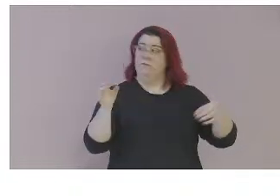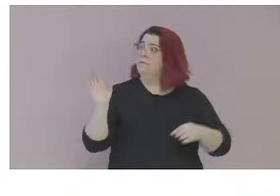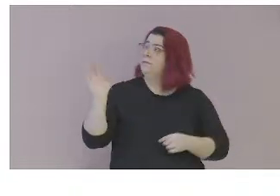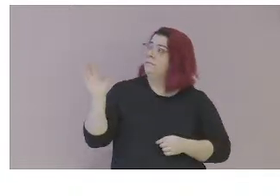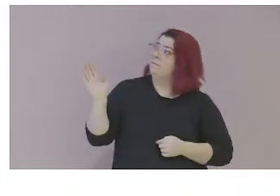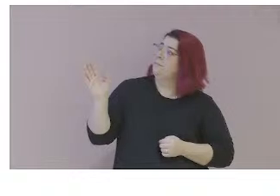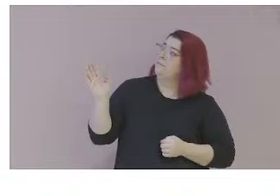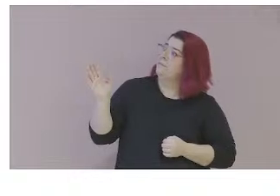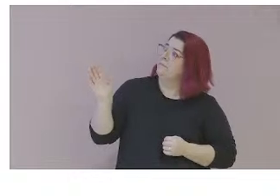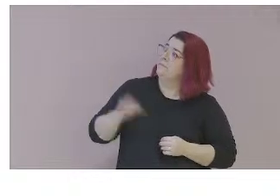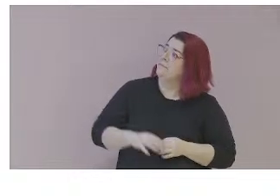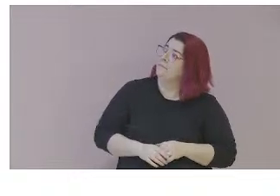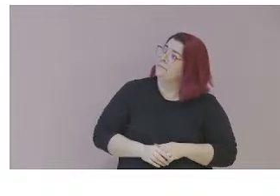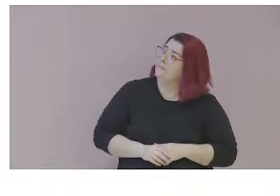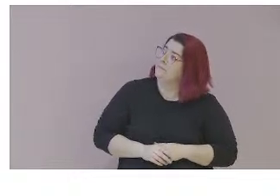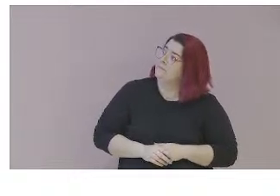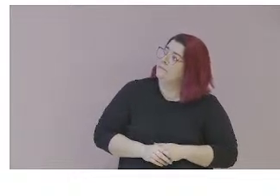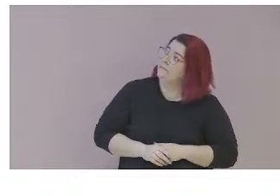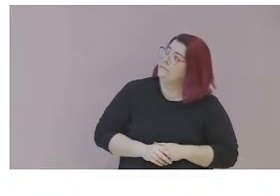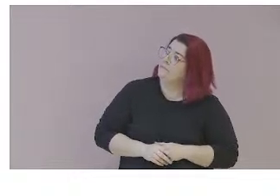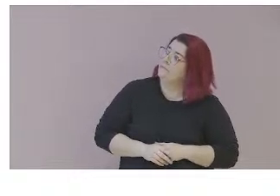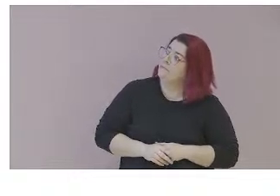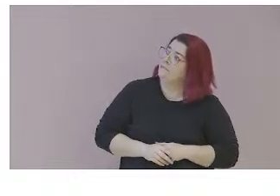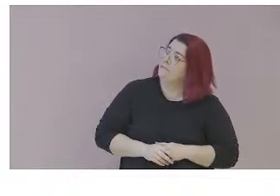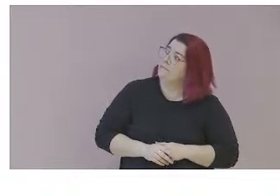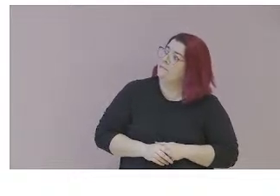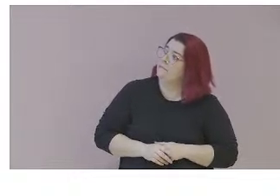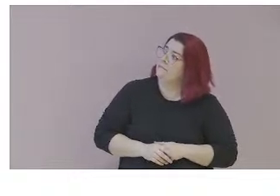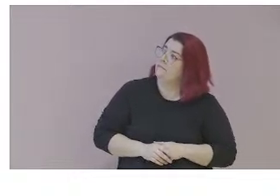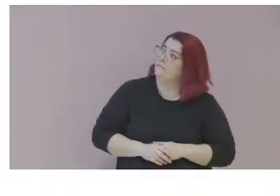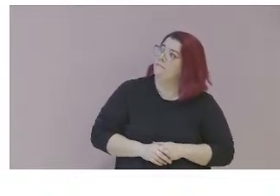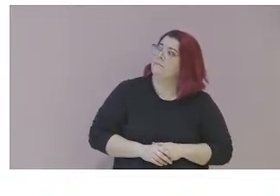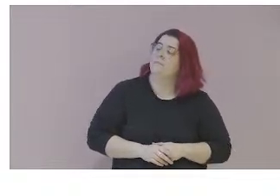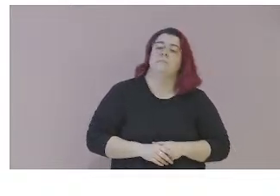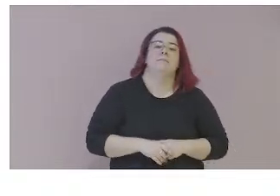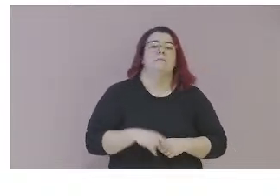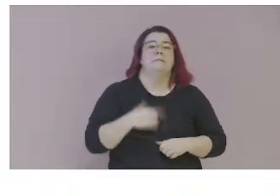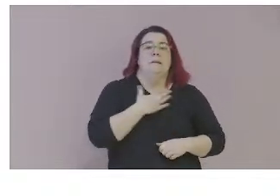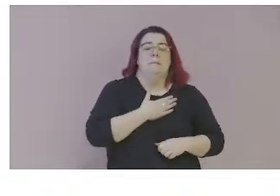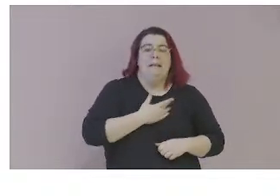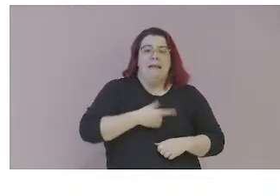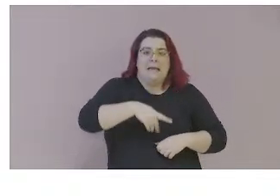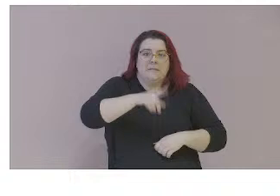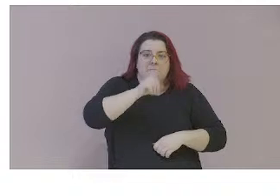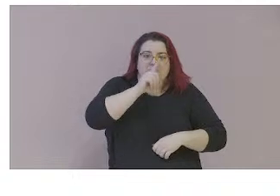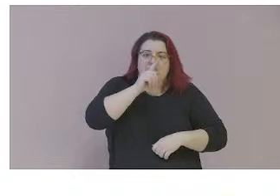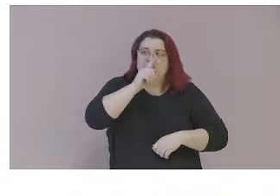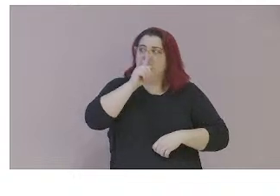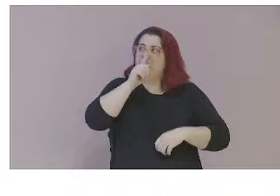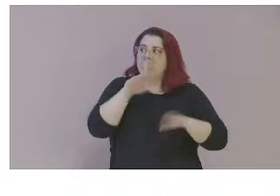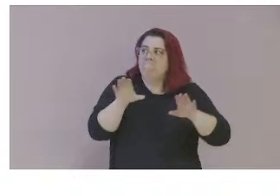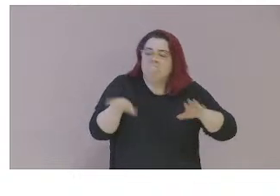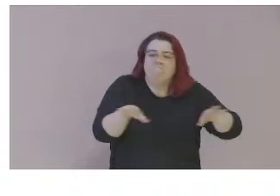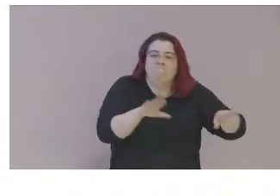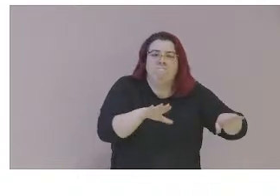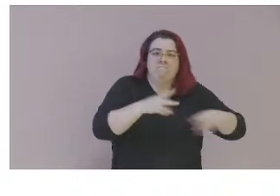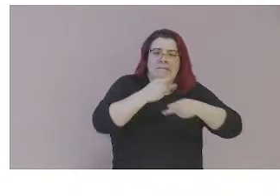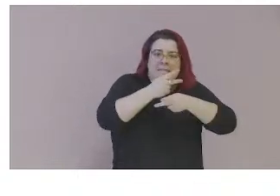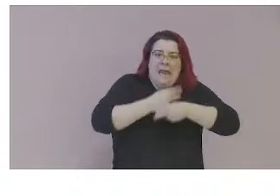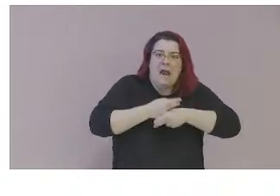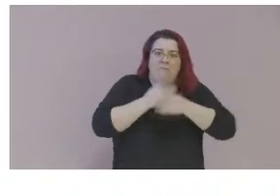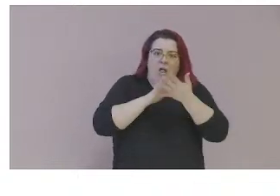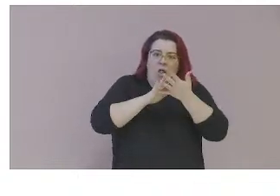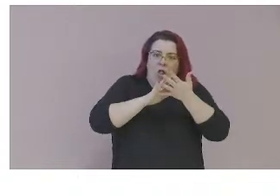carefully disguising any medication words, taken from one of these Facebook mutual aid groups where participants were writing